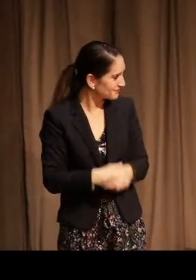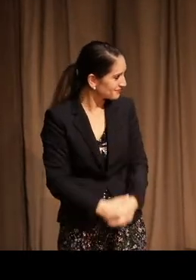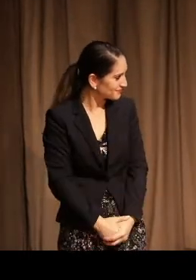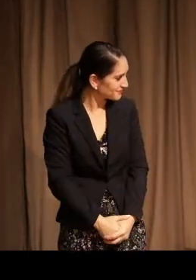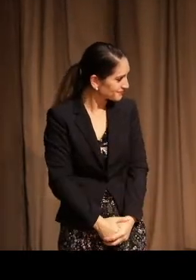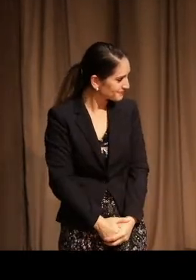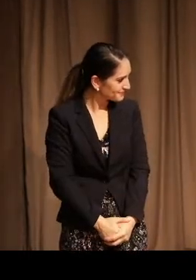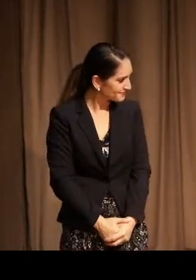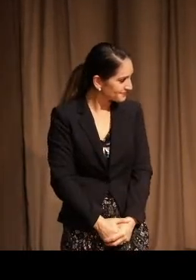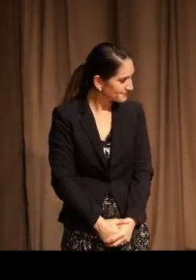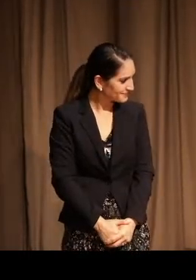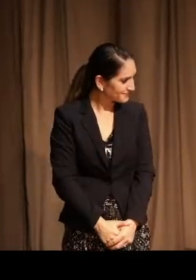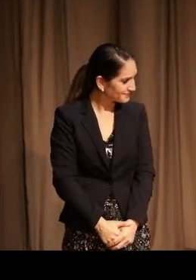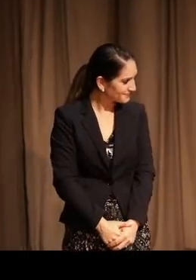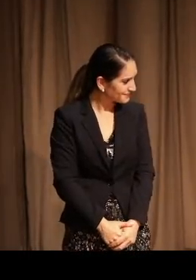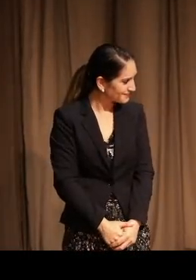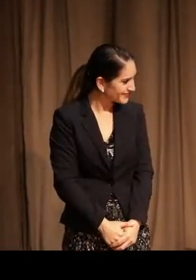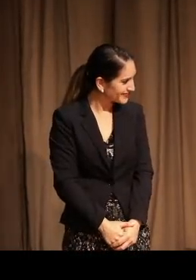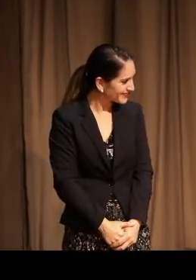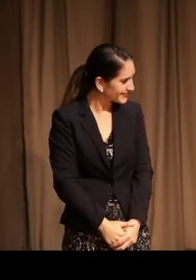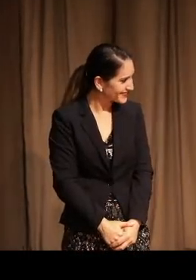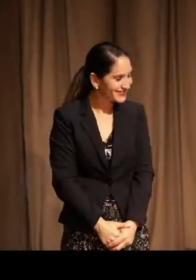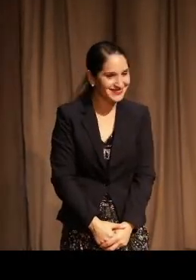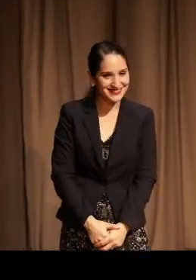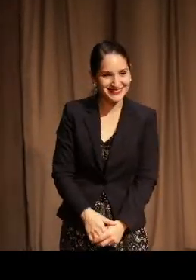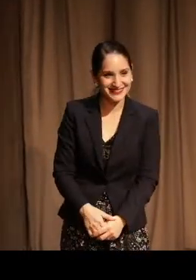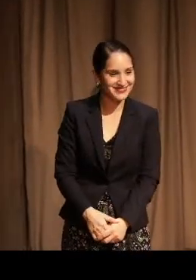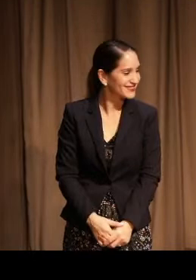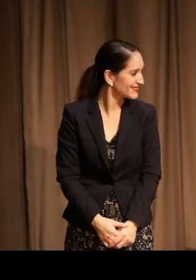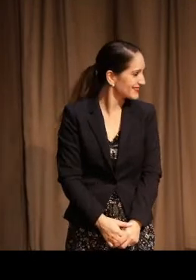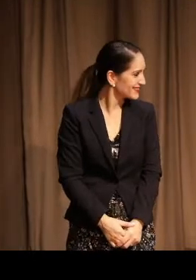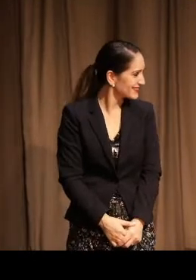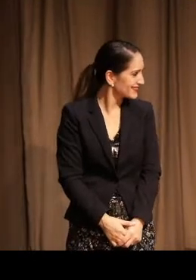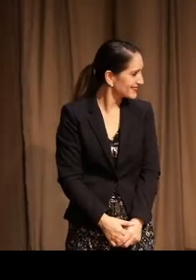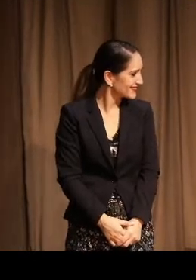So, yeah.